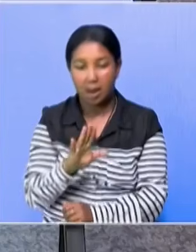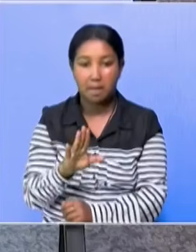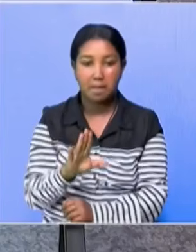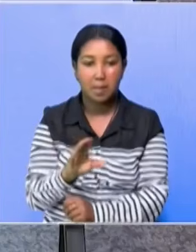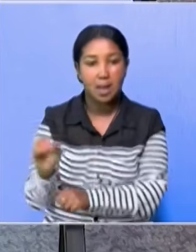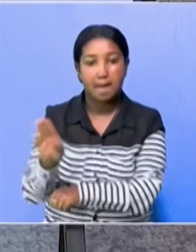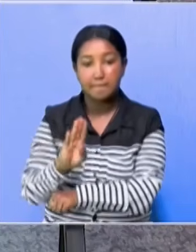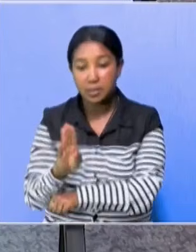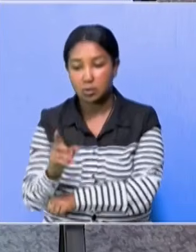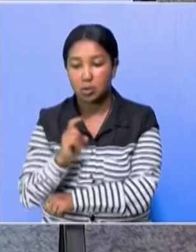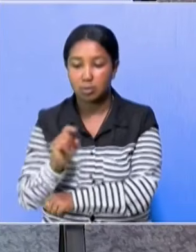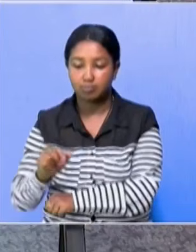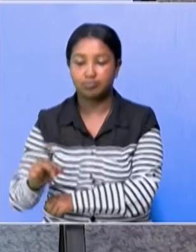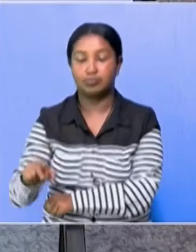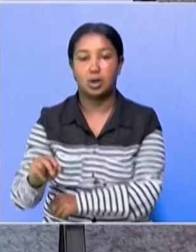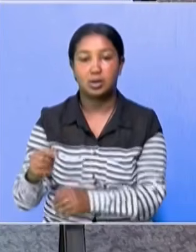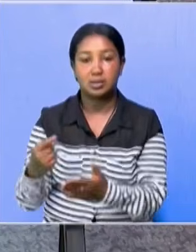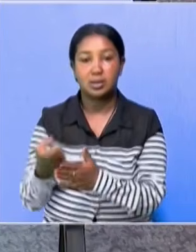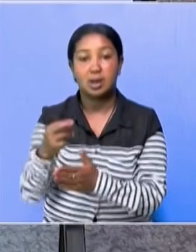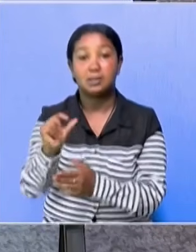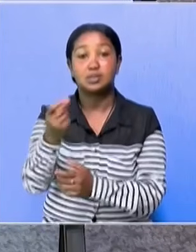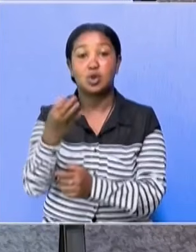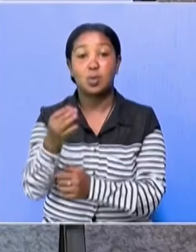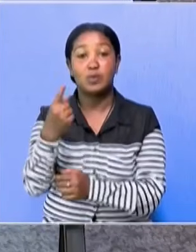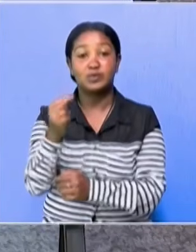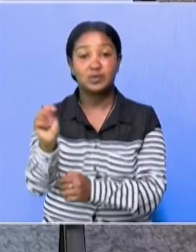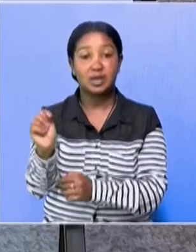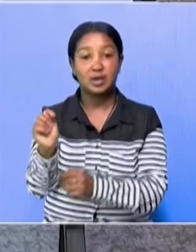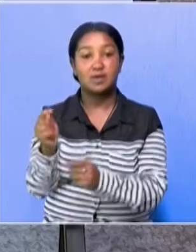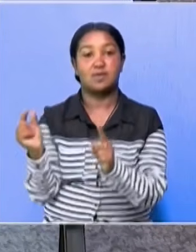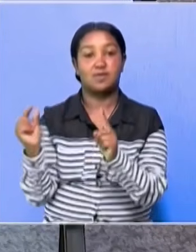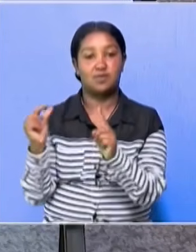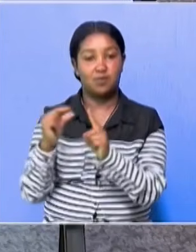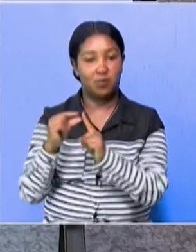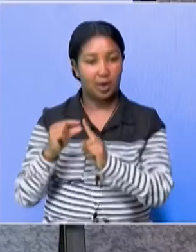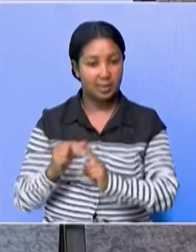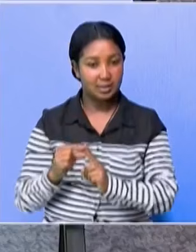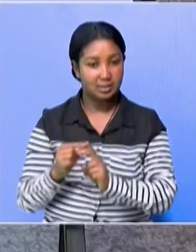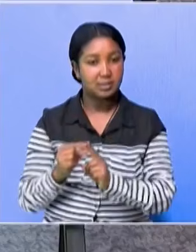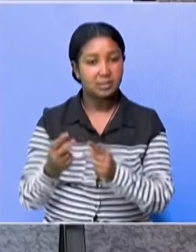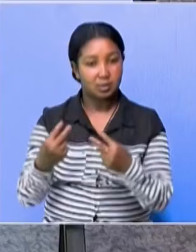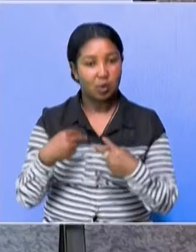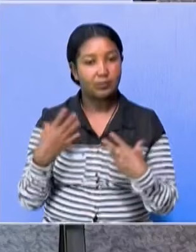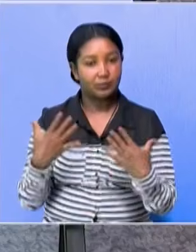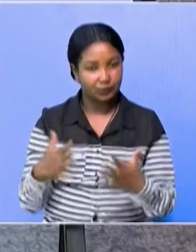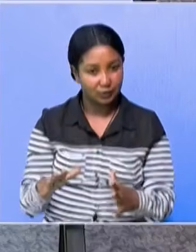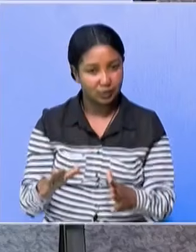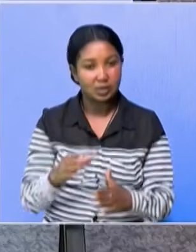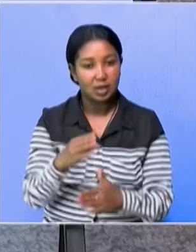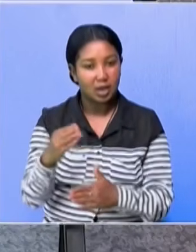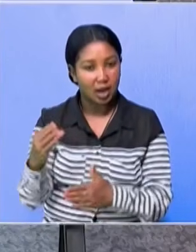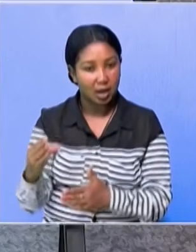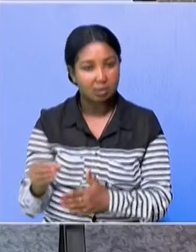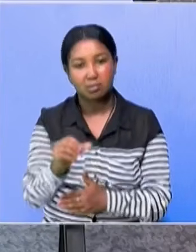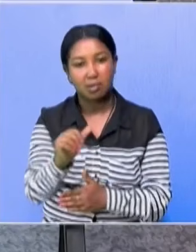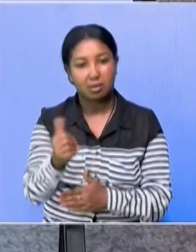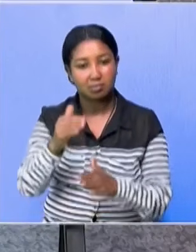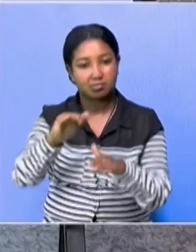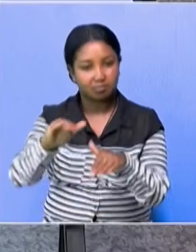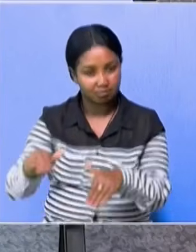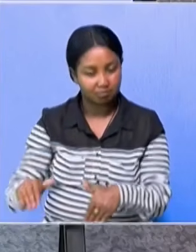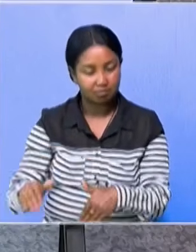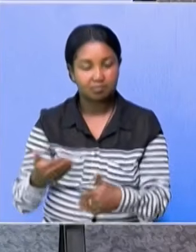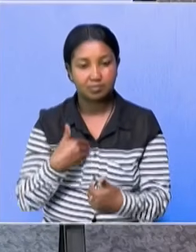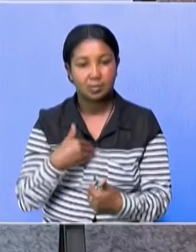a busy street. These are some of the vocabularies that we have seen so far, and the rest of this